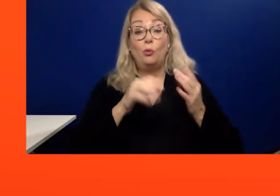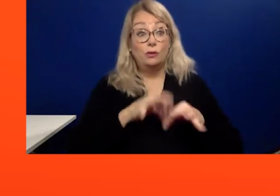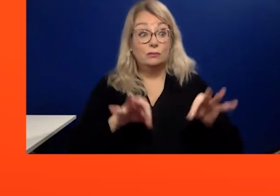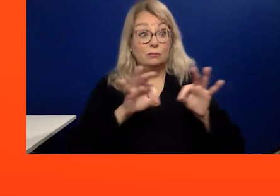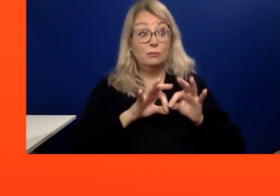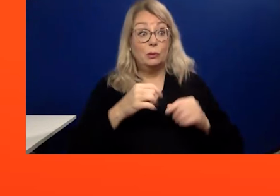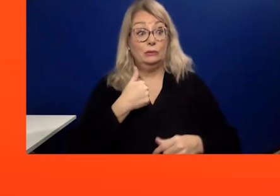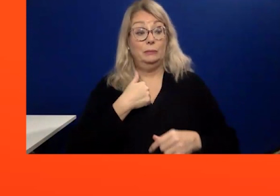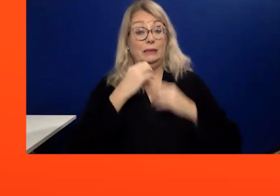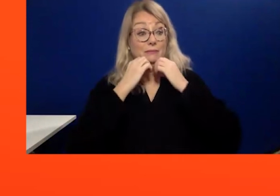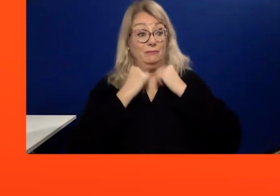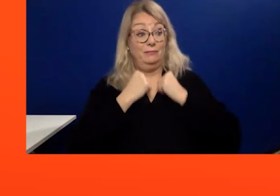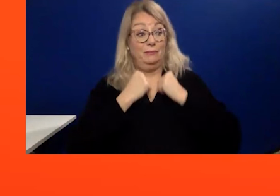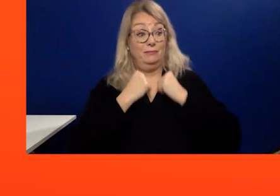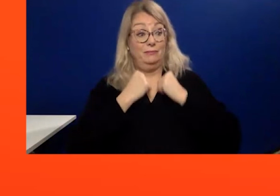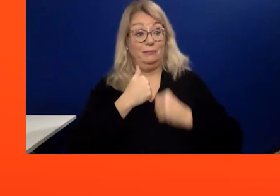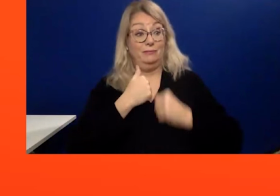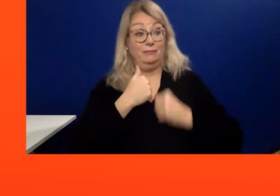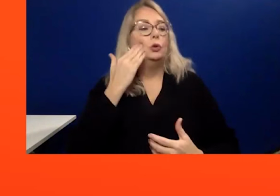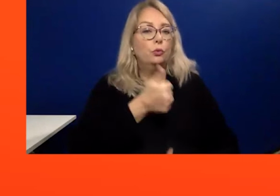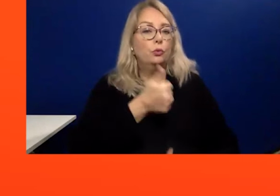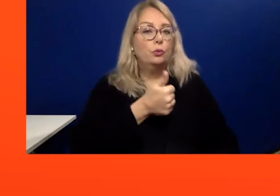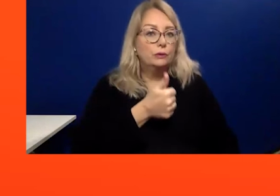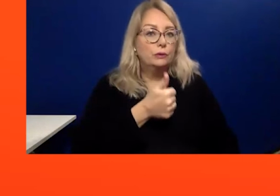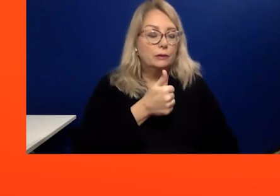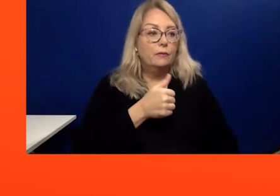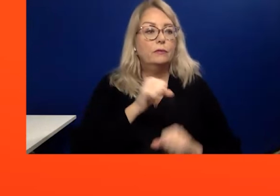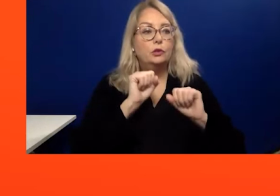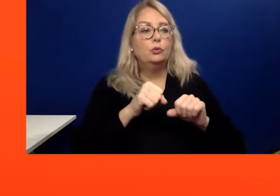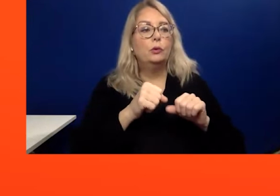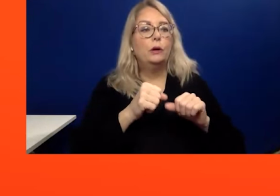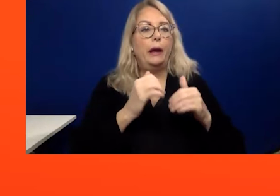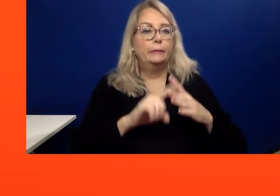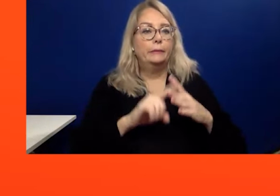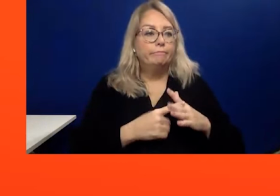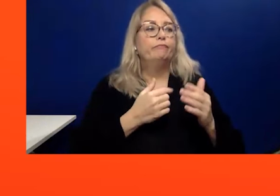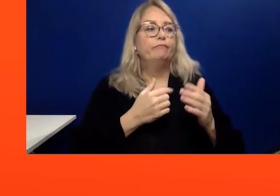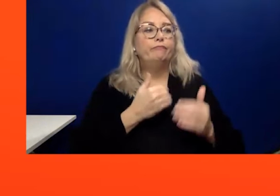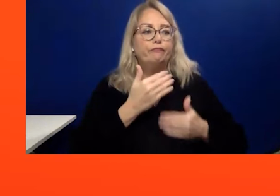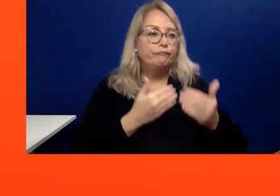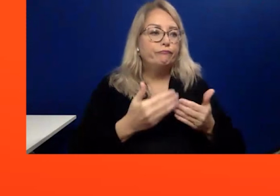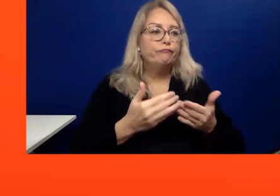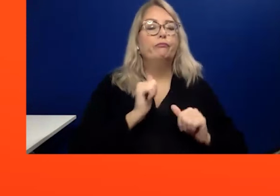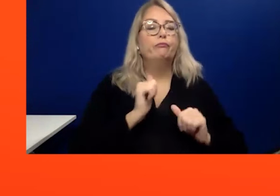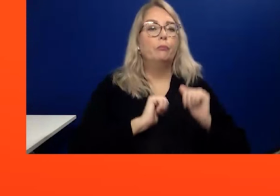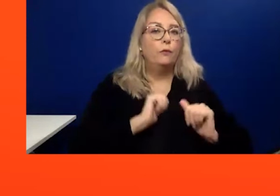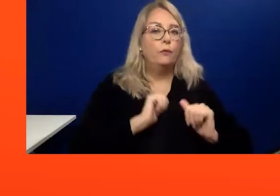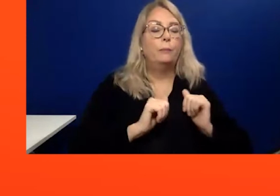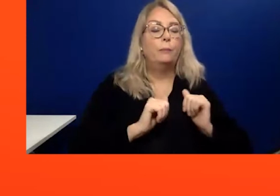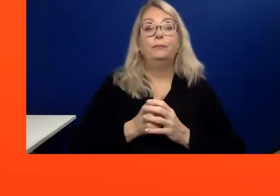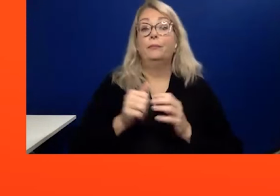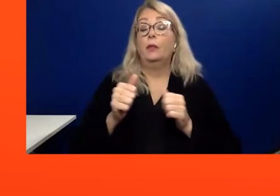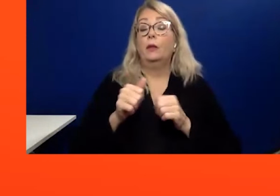that you know your stuff, right? And that you can execute. And for the average employer, they're not going to go look at